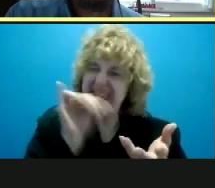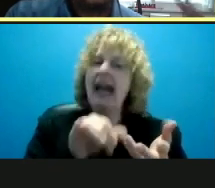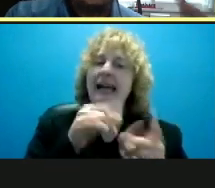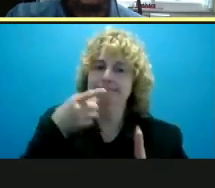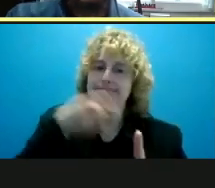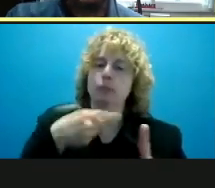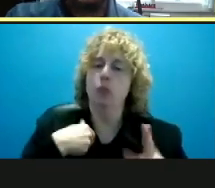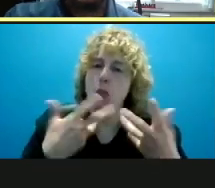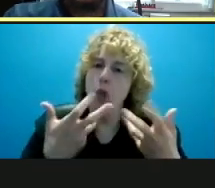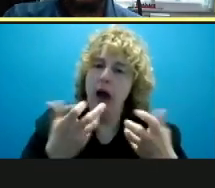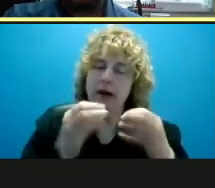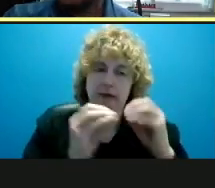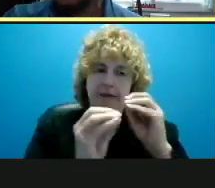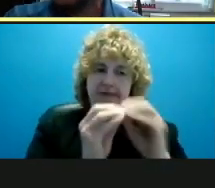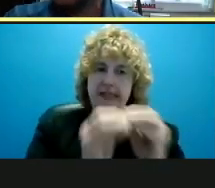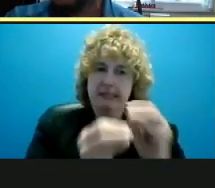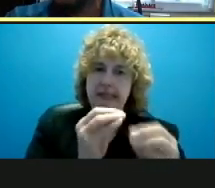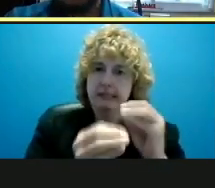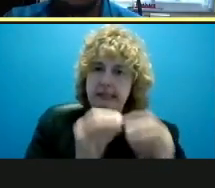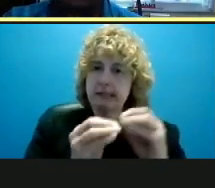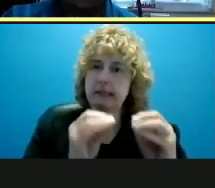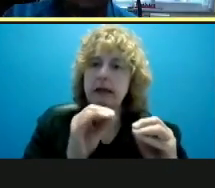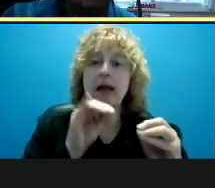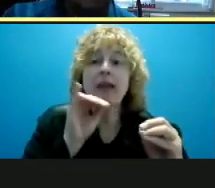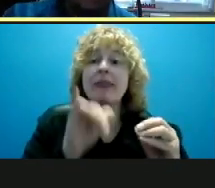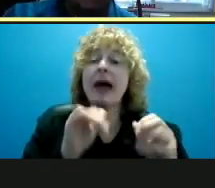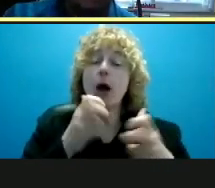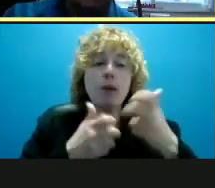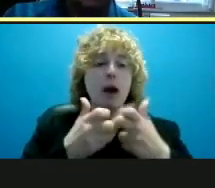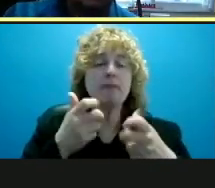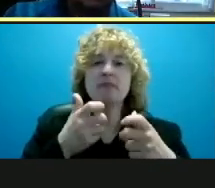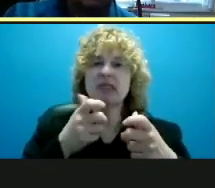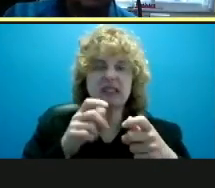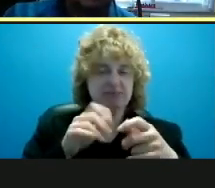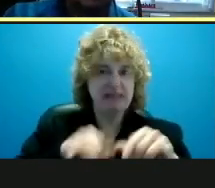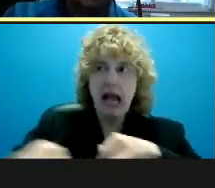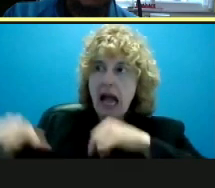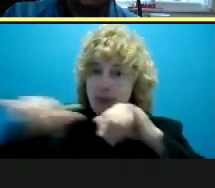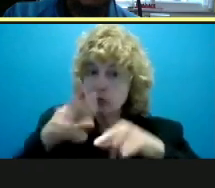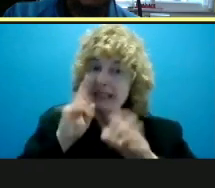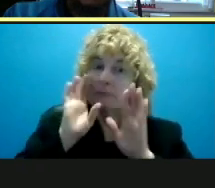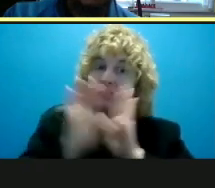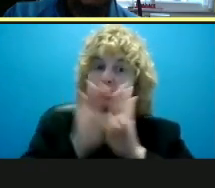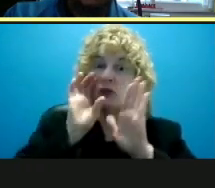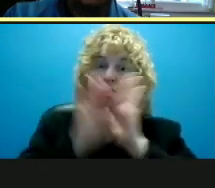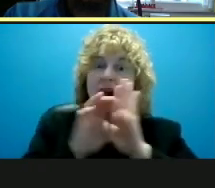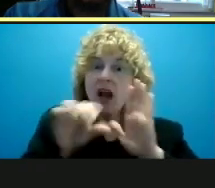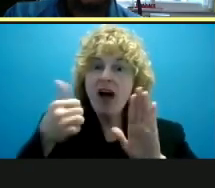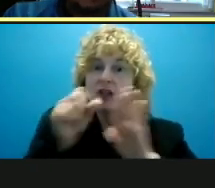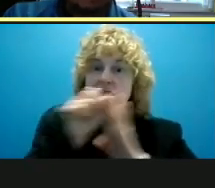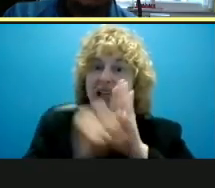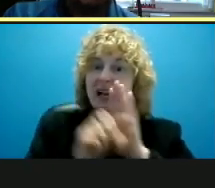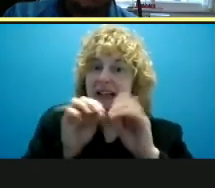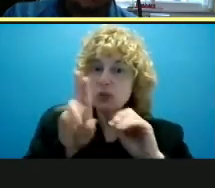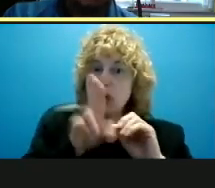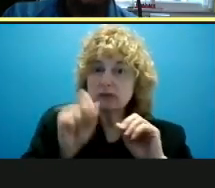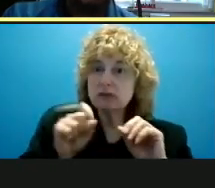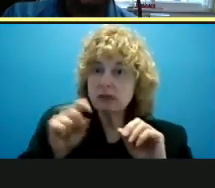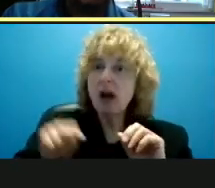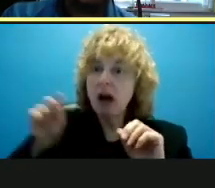So, these kind of problems have been happening through the whole United States for many years. And this is what gave